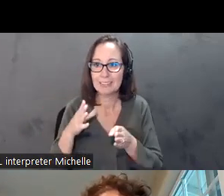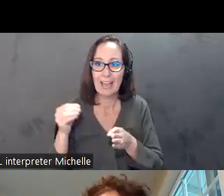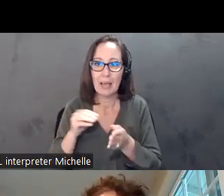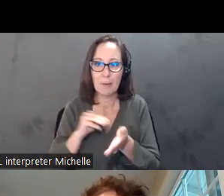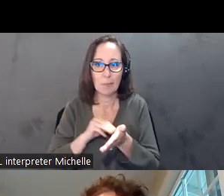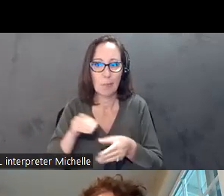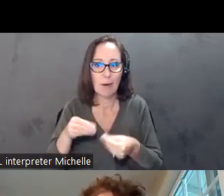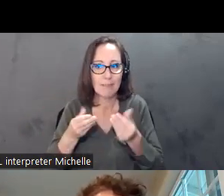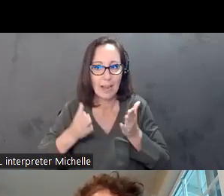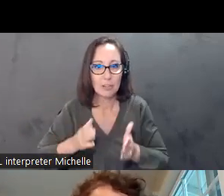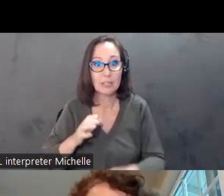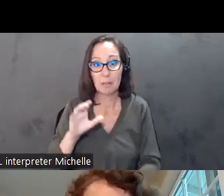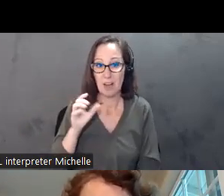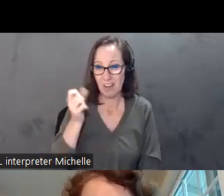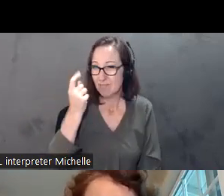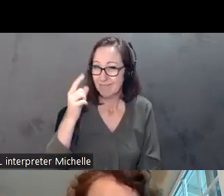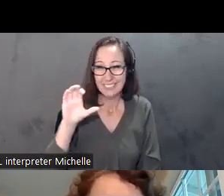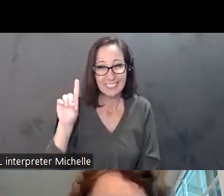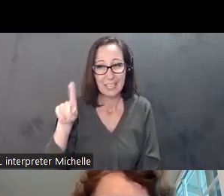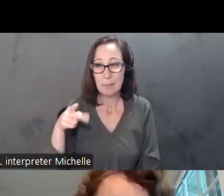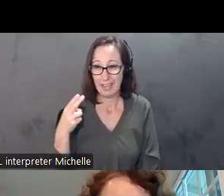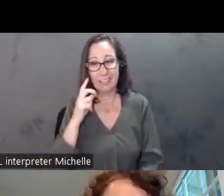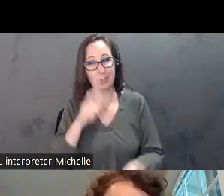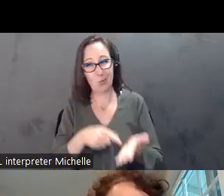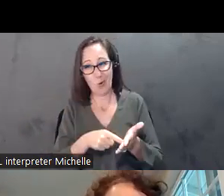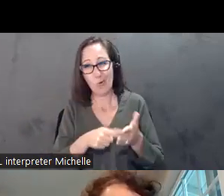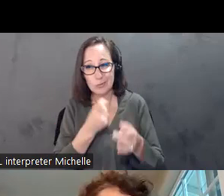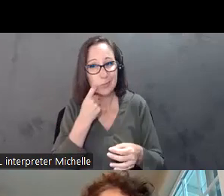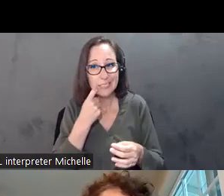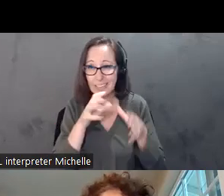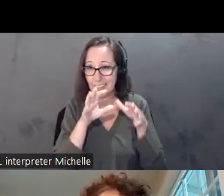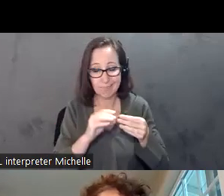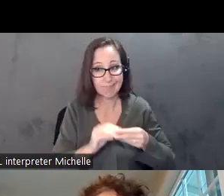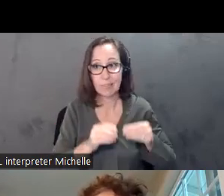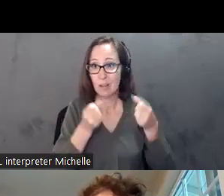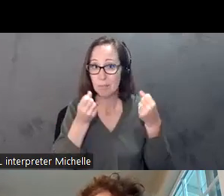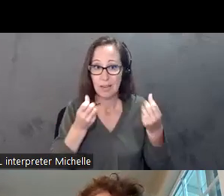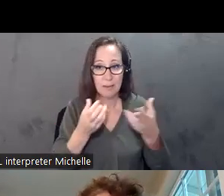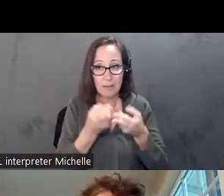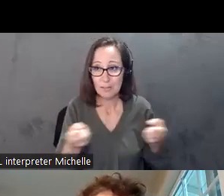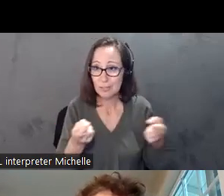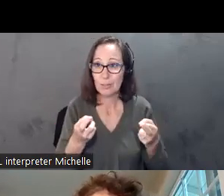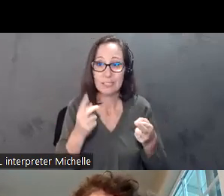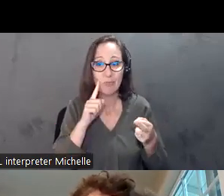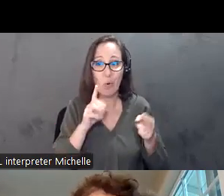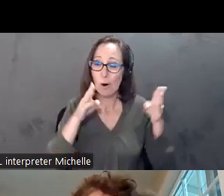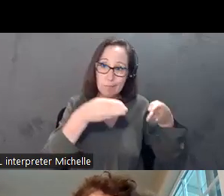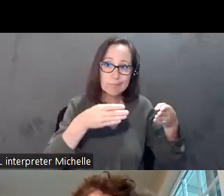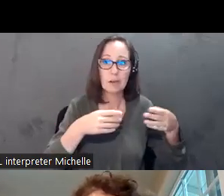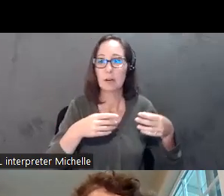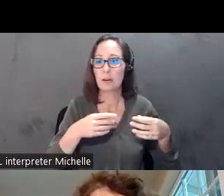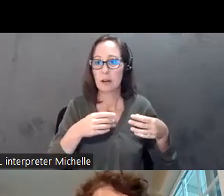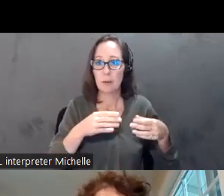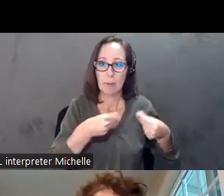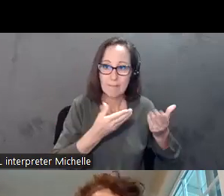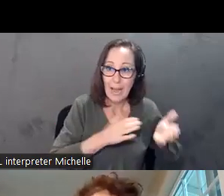seen, CDPH has a lot of really great resources geared towards both providers and